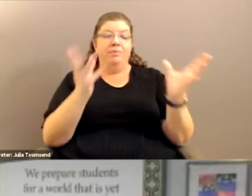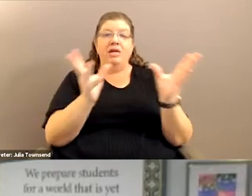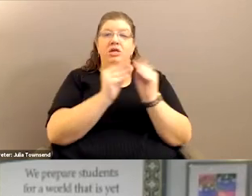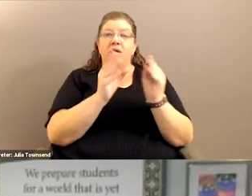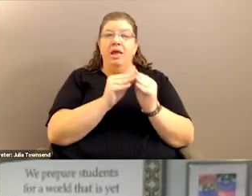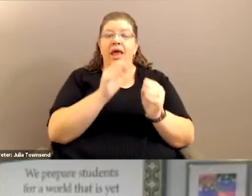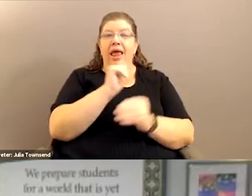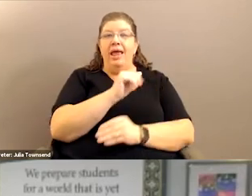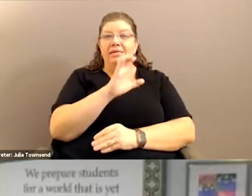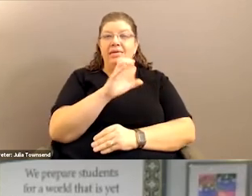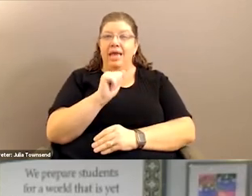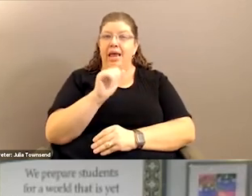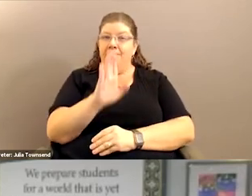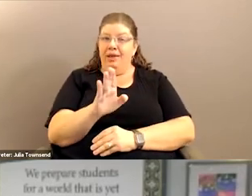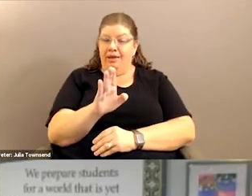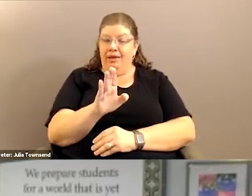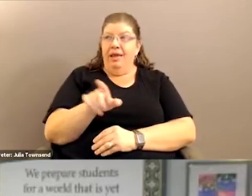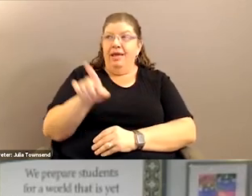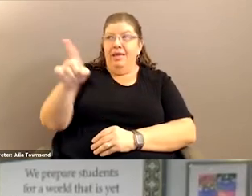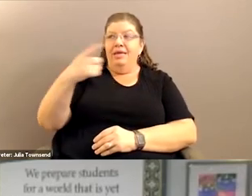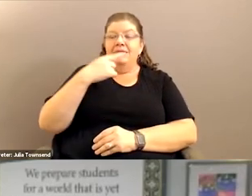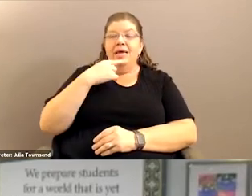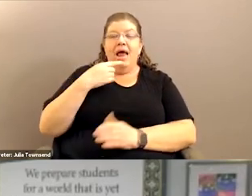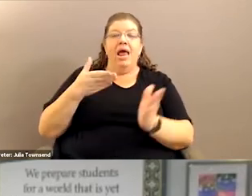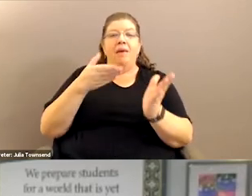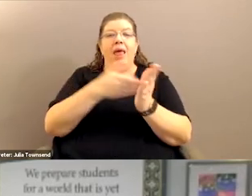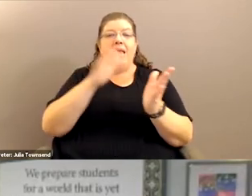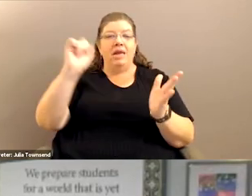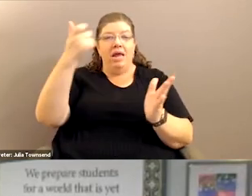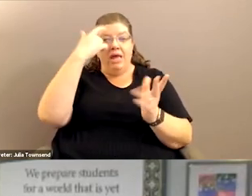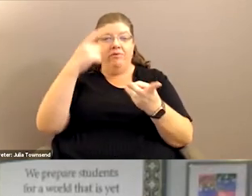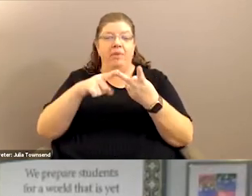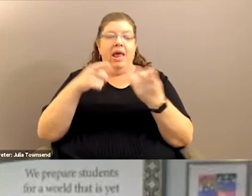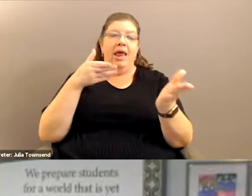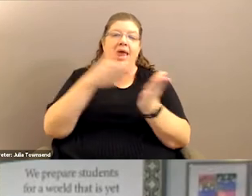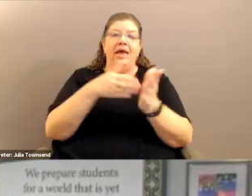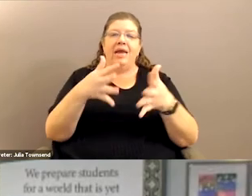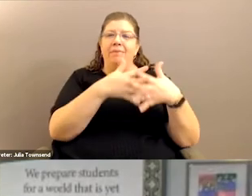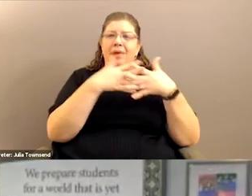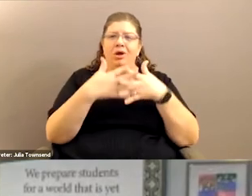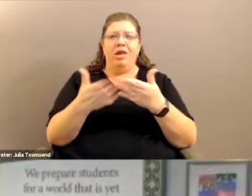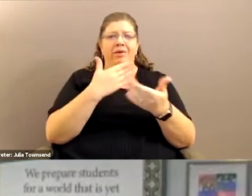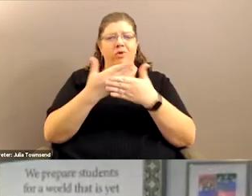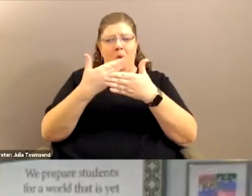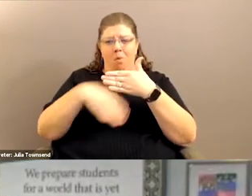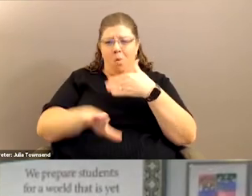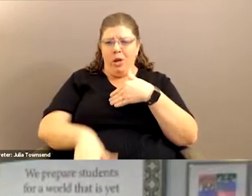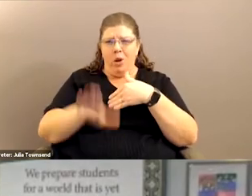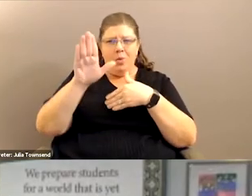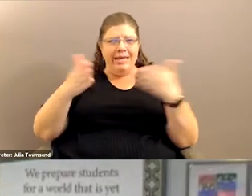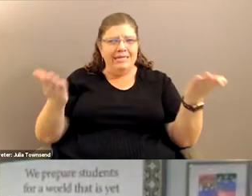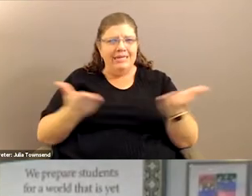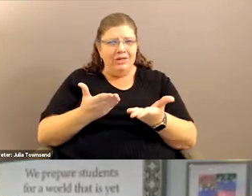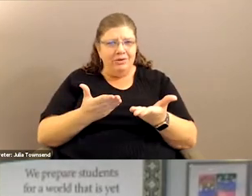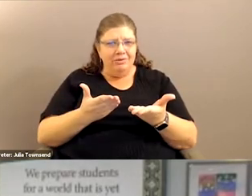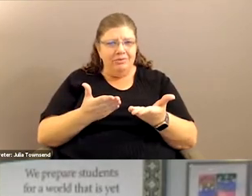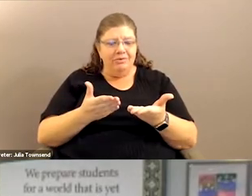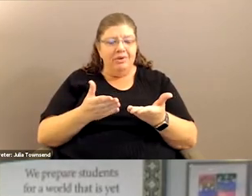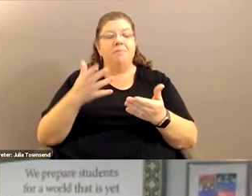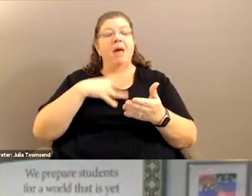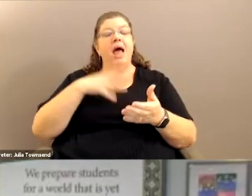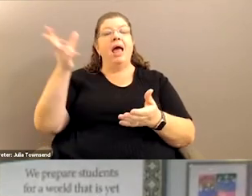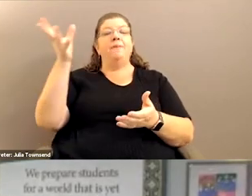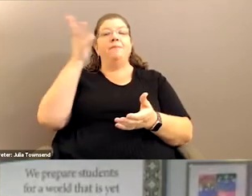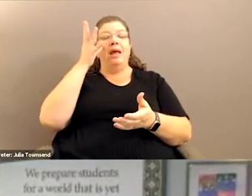on acab and he said that i am anti-government and anti-american even though i was born and raised here having undocumented parents his